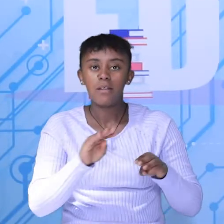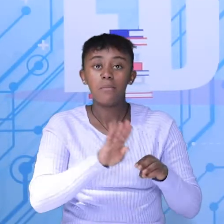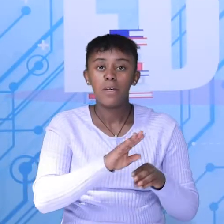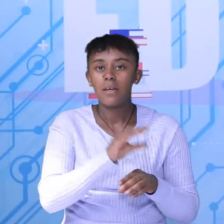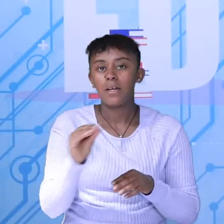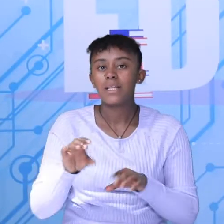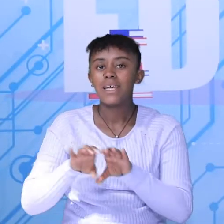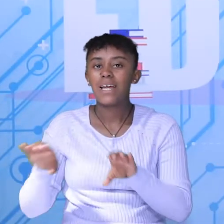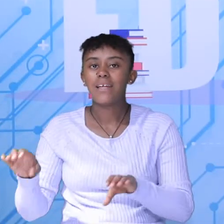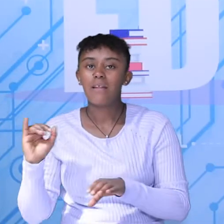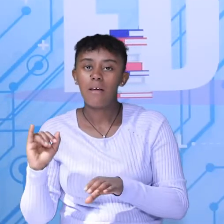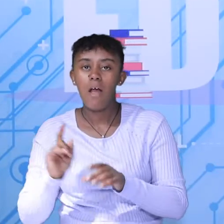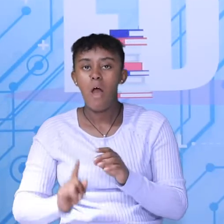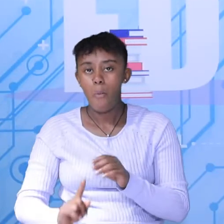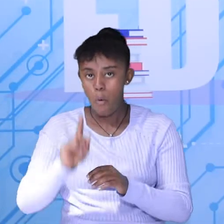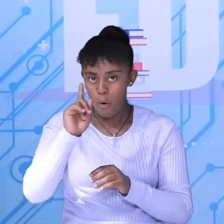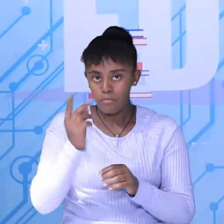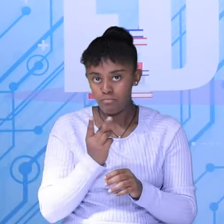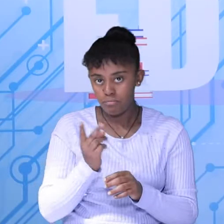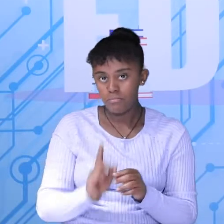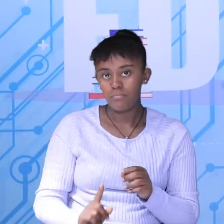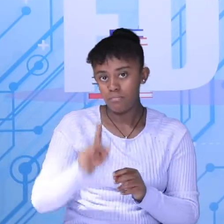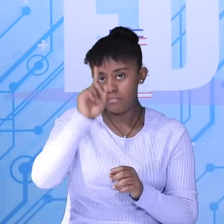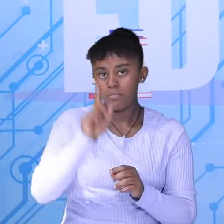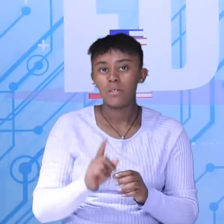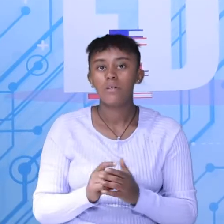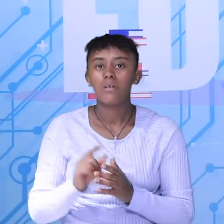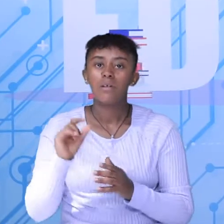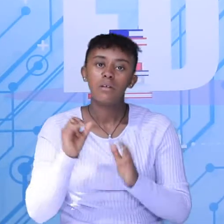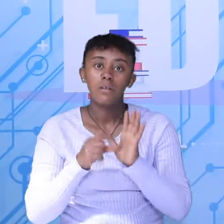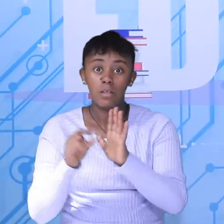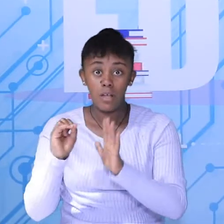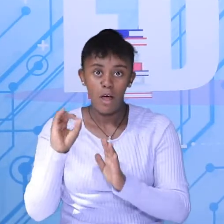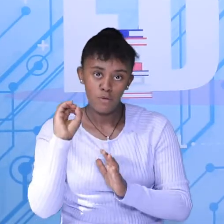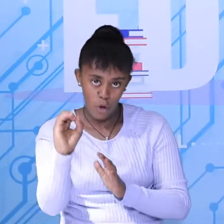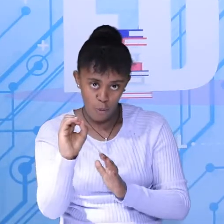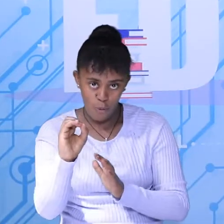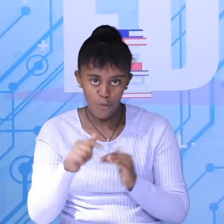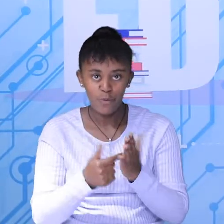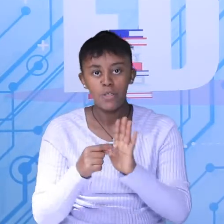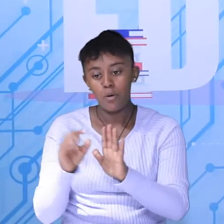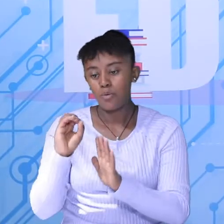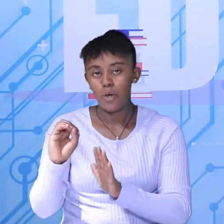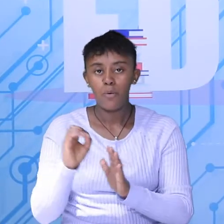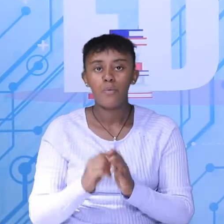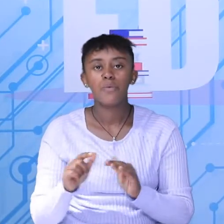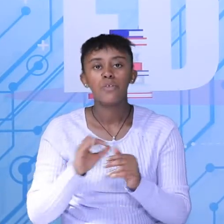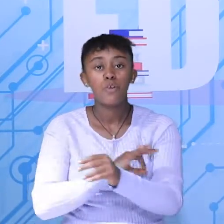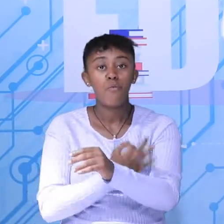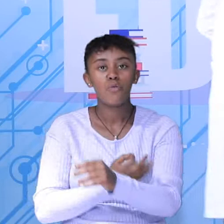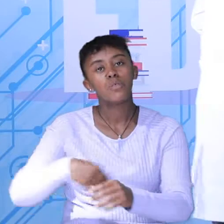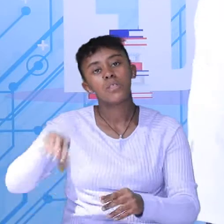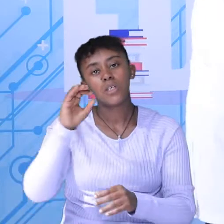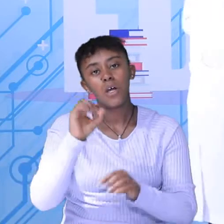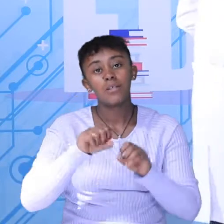well as the current is acting upward. Both are acting along the same direction. Theta is 0. So sine 0 gives us 0. So the force exerted is